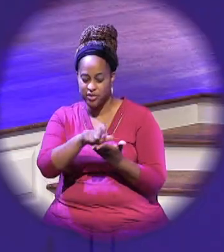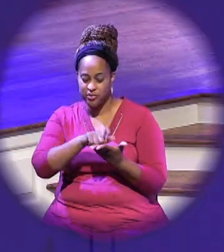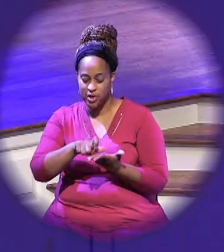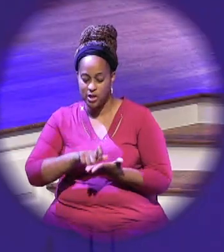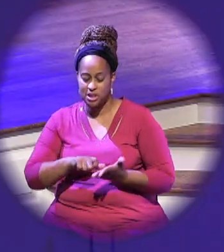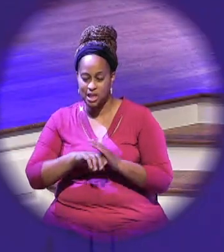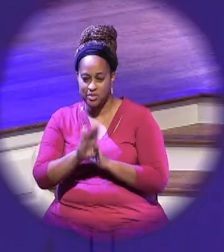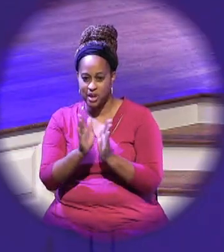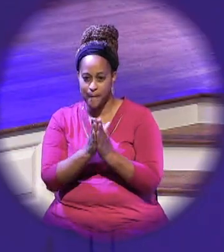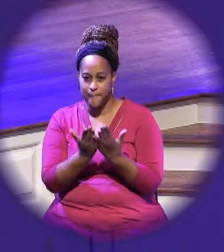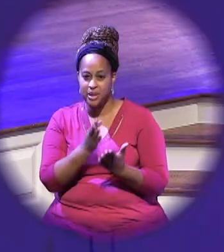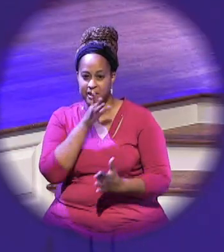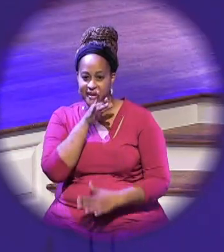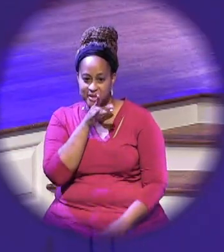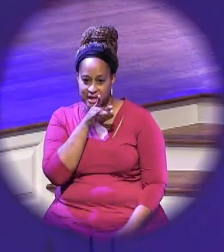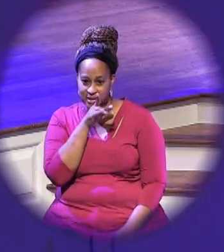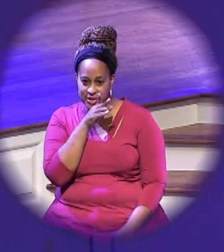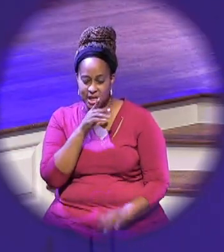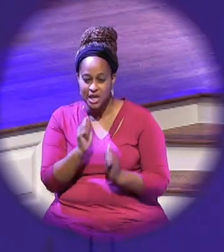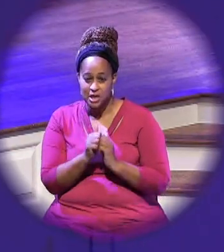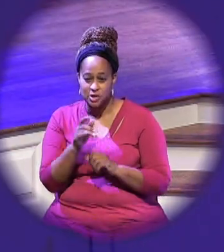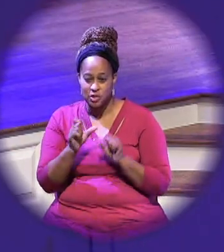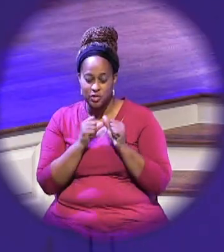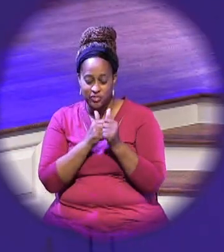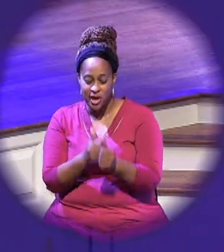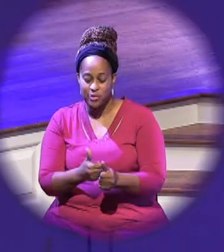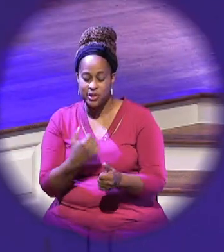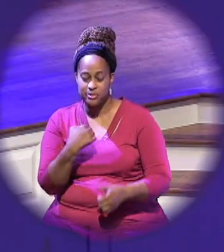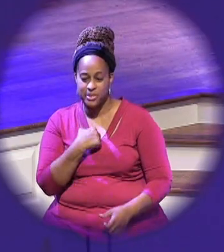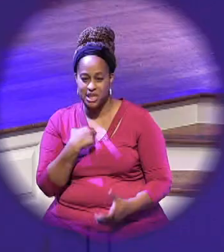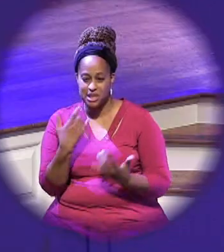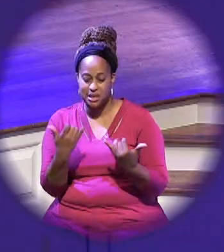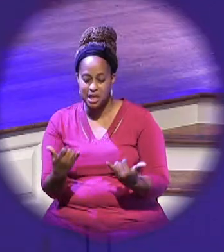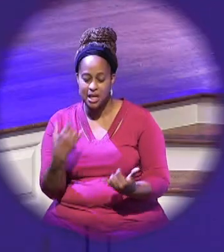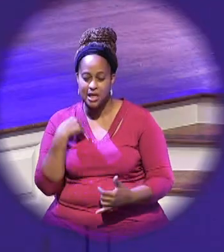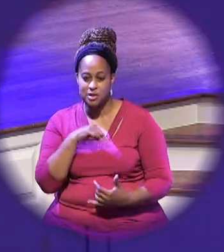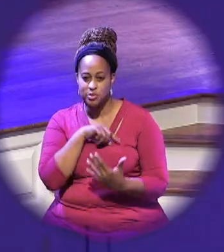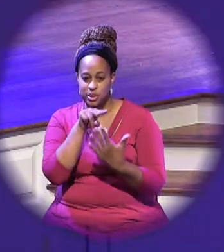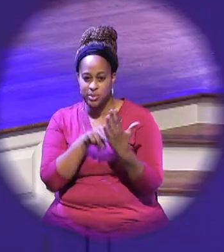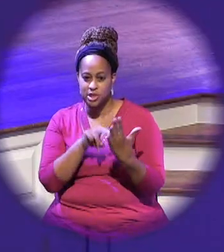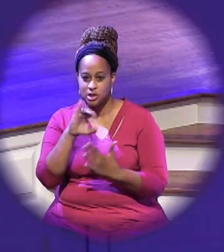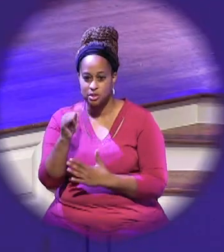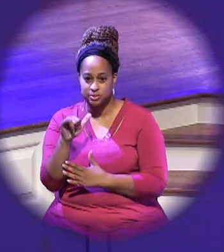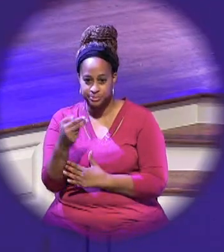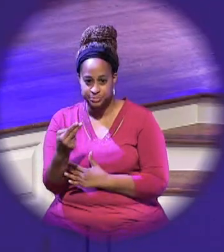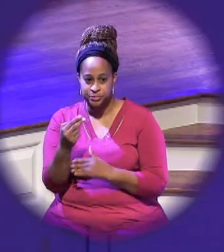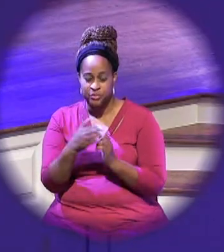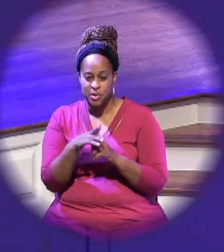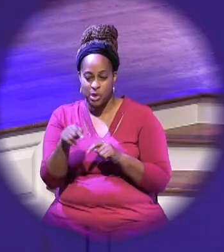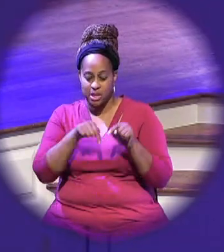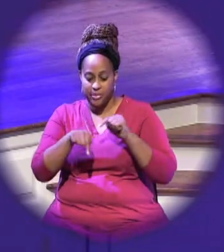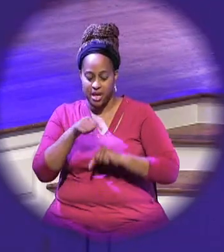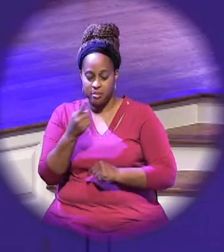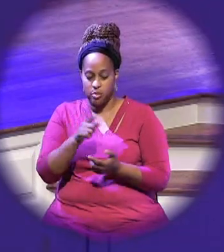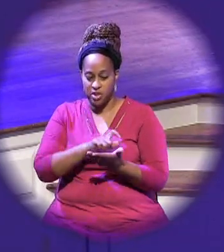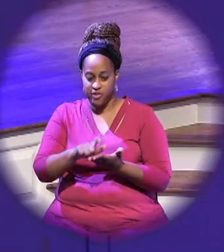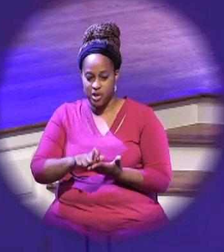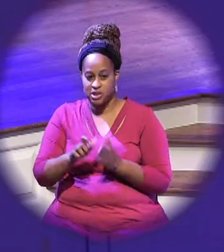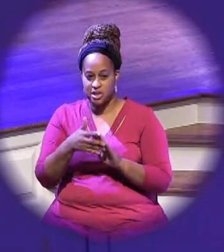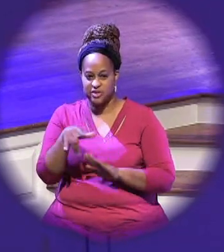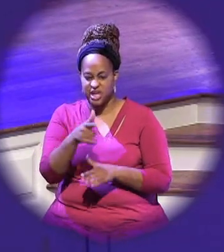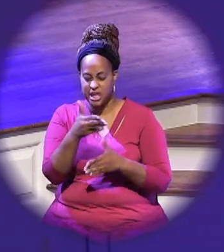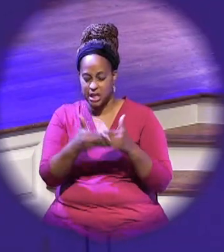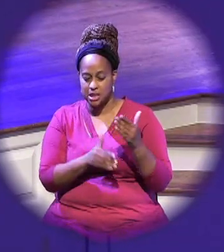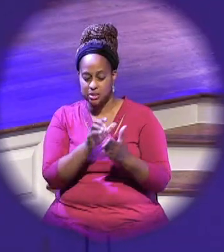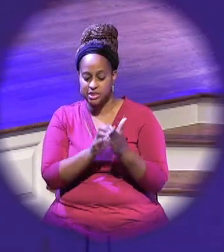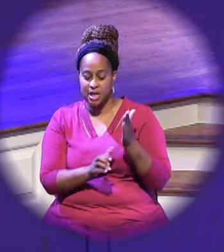the book out loud. So stick with me today as we read Jonah. We're actually going to back up one verse, pick up the very end